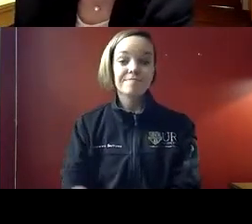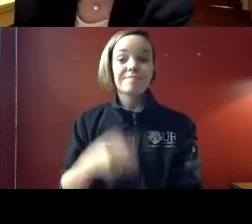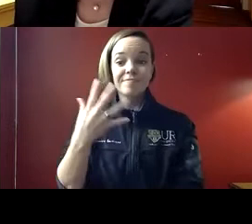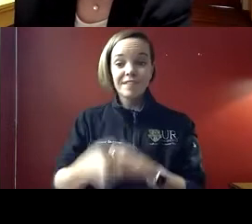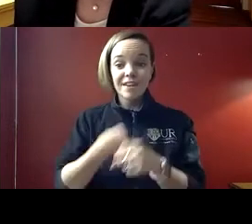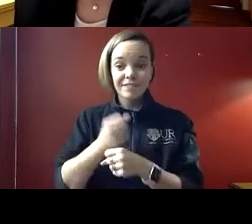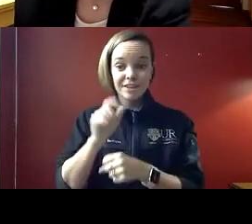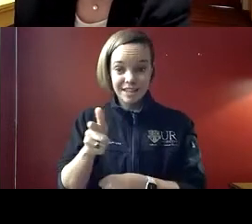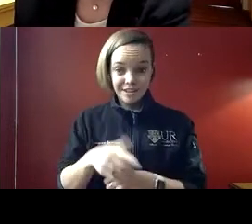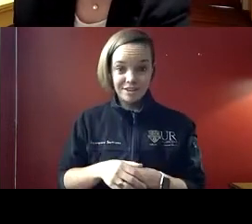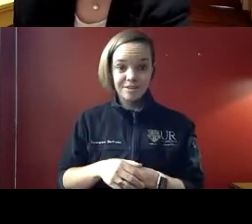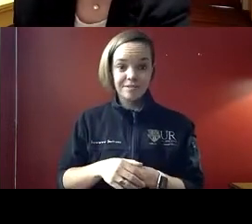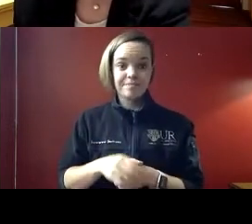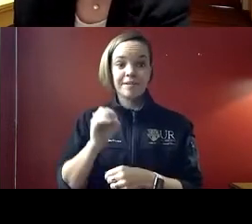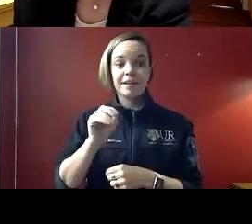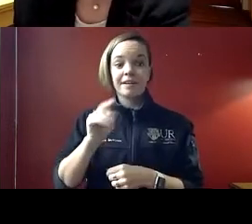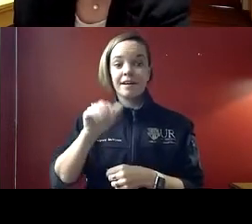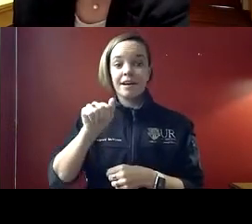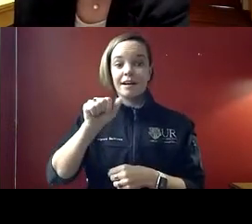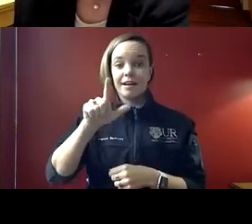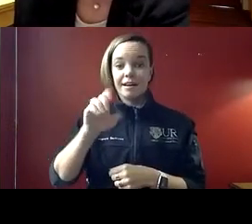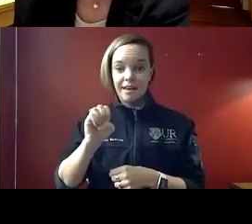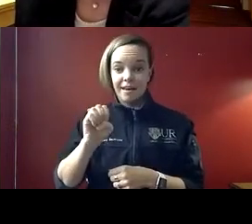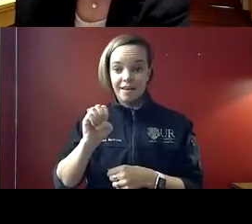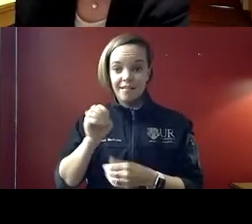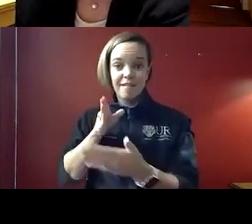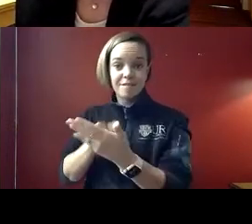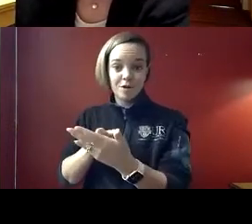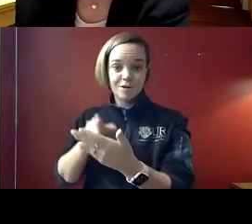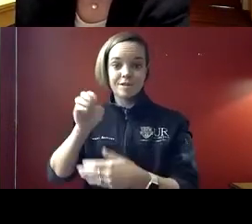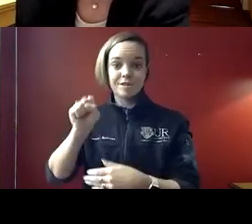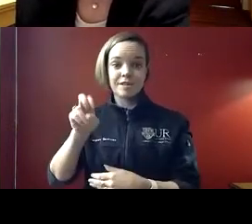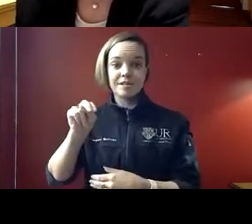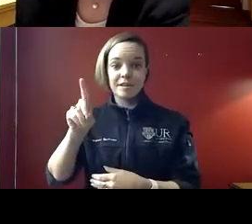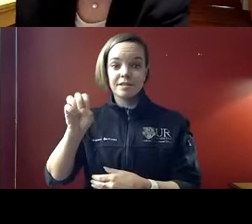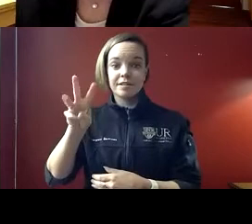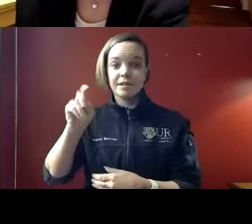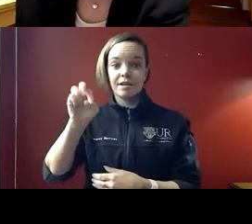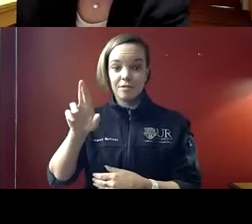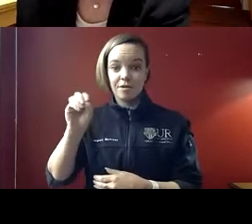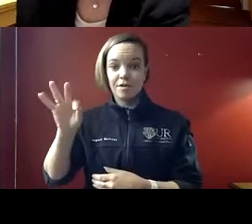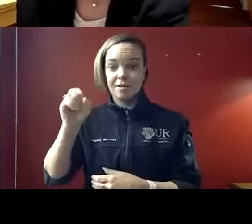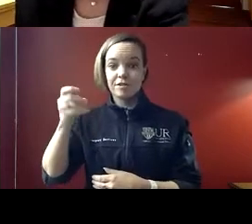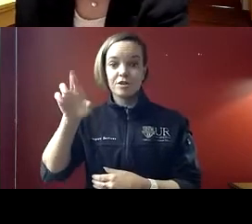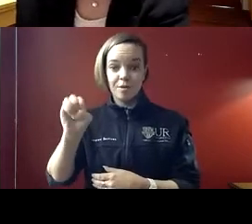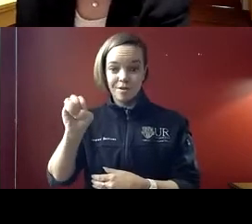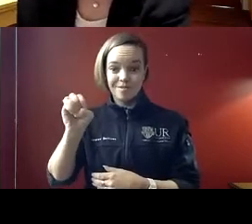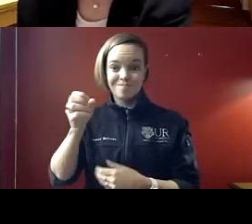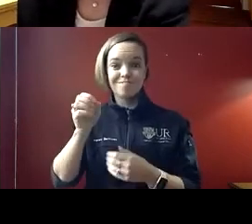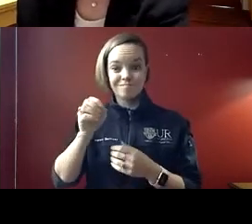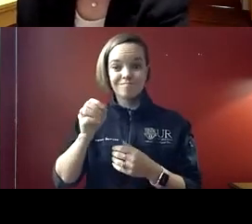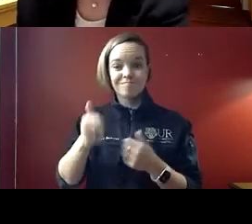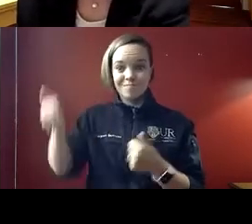later, Ankel v. Sundowner also went to the US Supreme Court. So